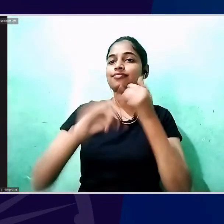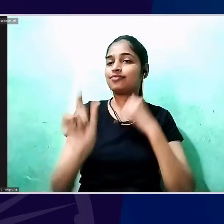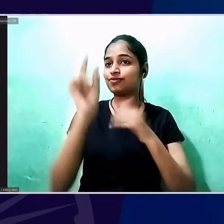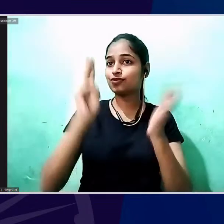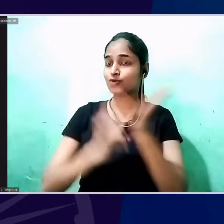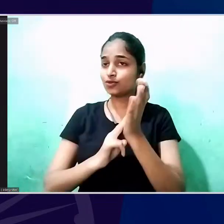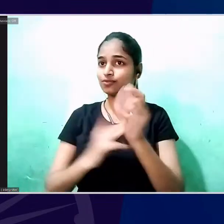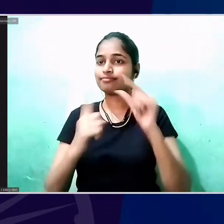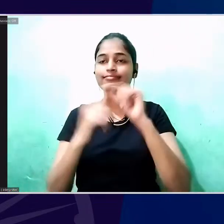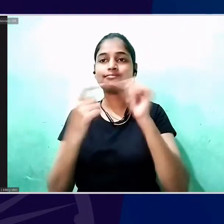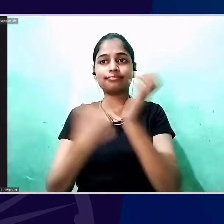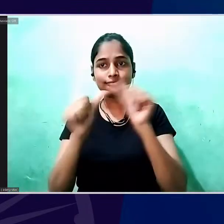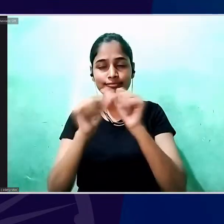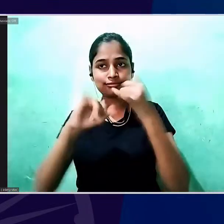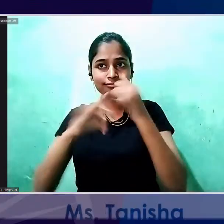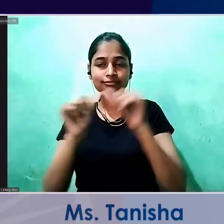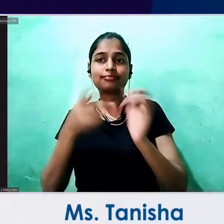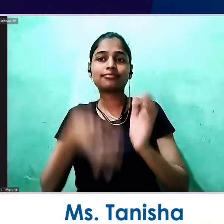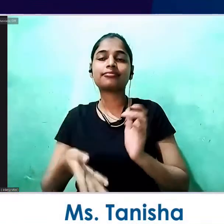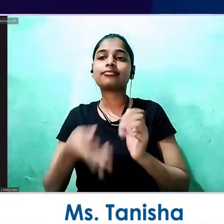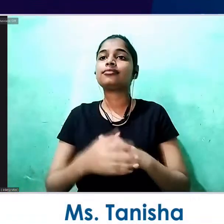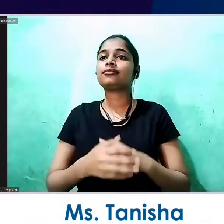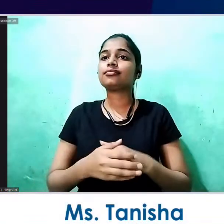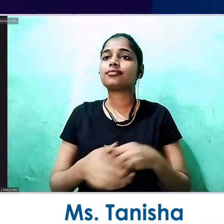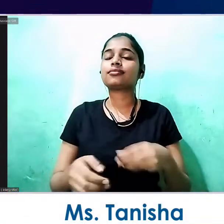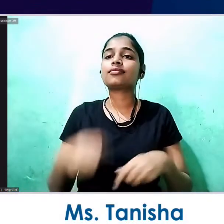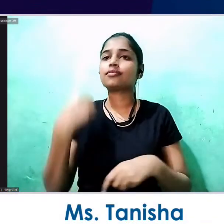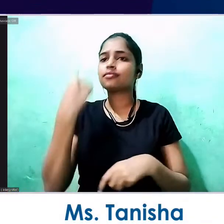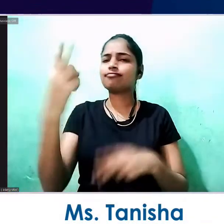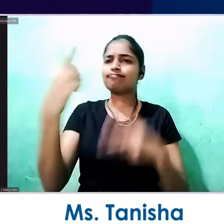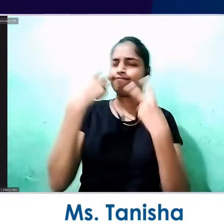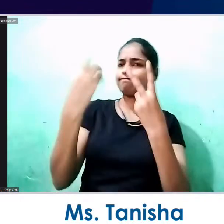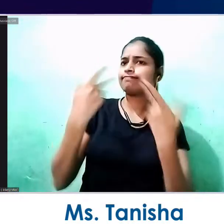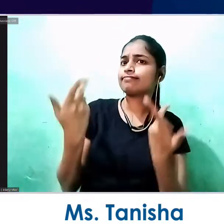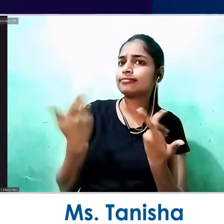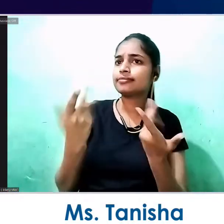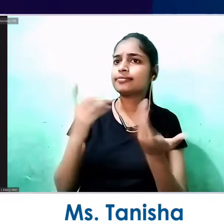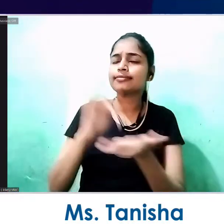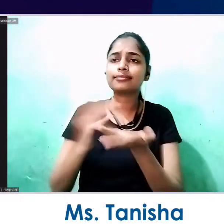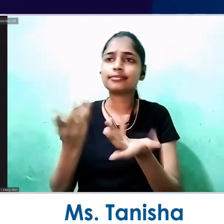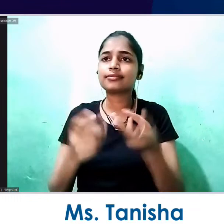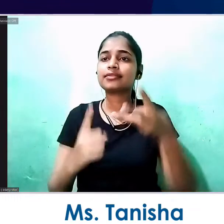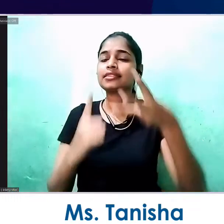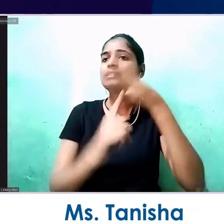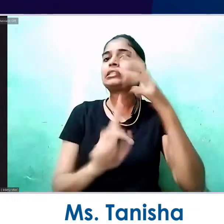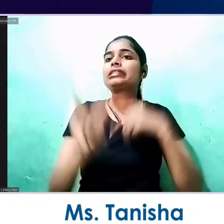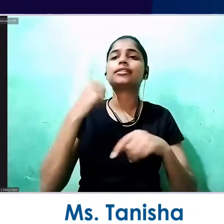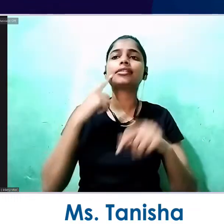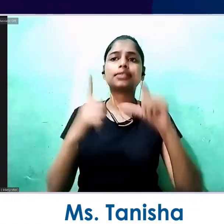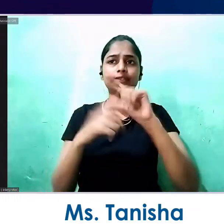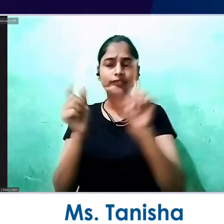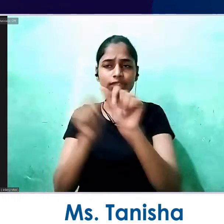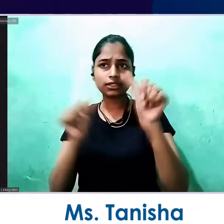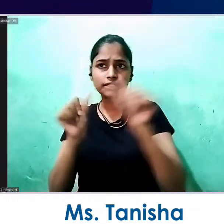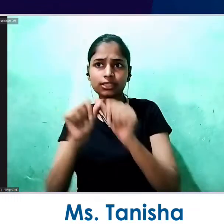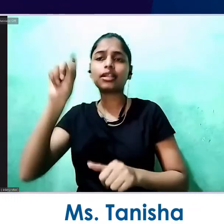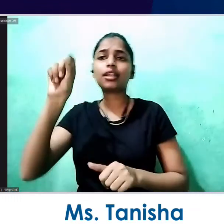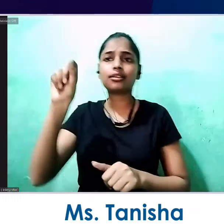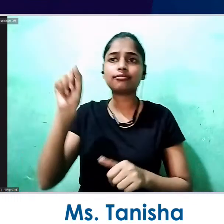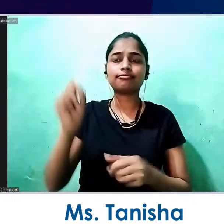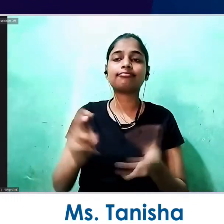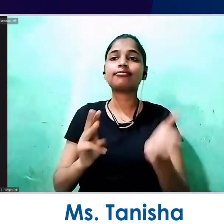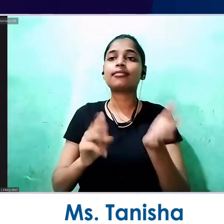10 and also on our YouTube channel, that is ncertofficial. This is our very special